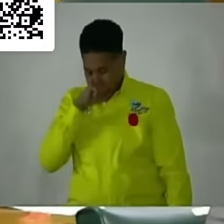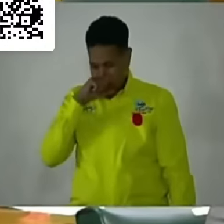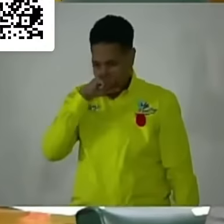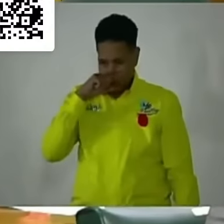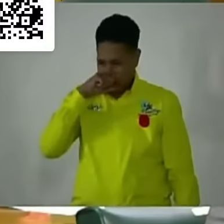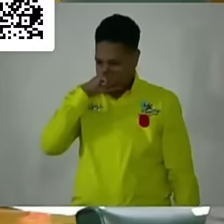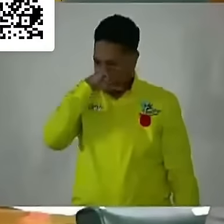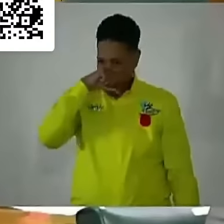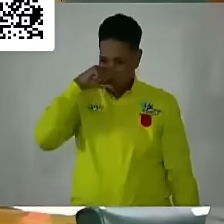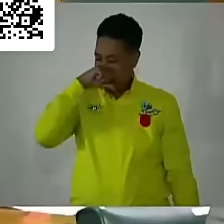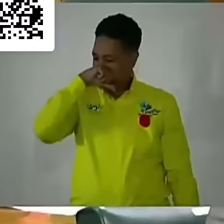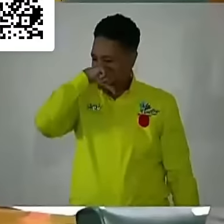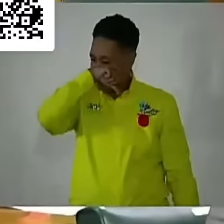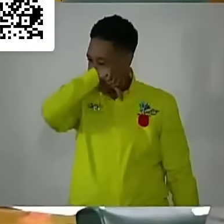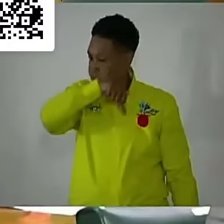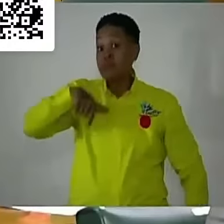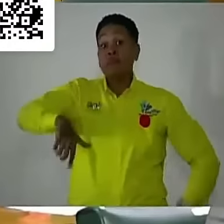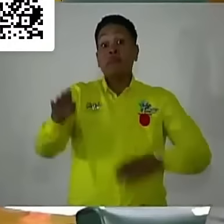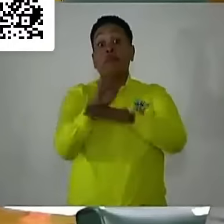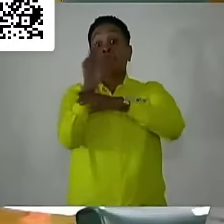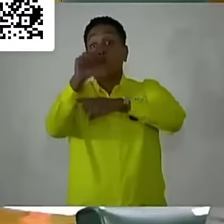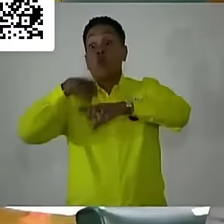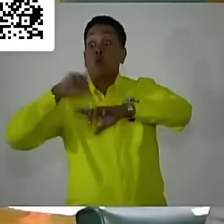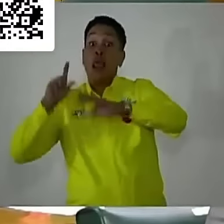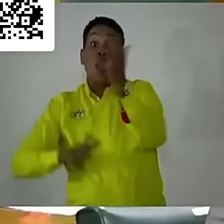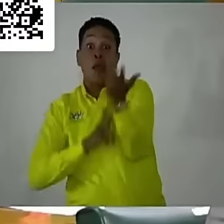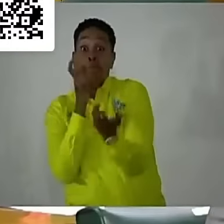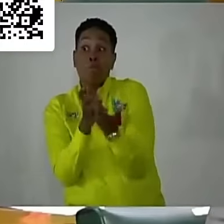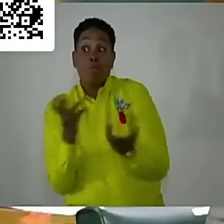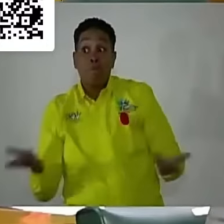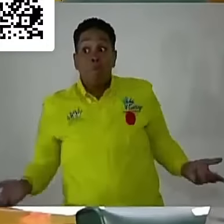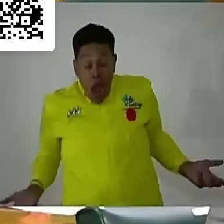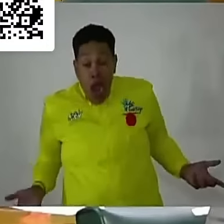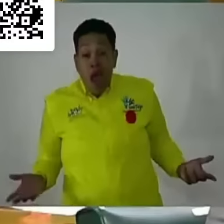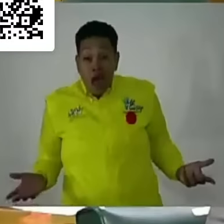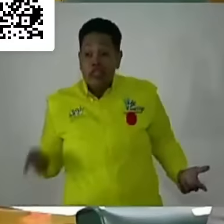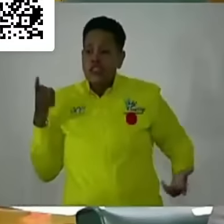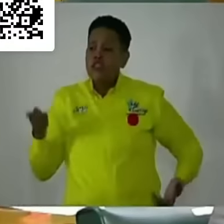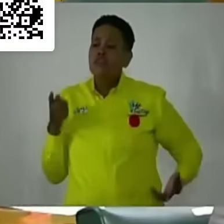This is an industry where we have not matched the